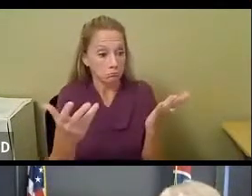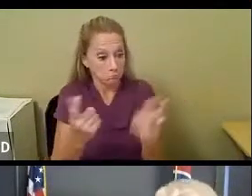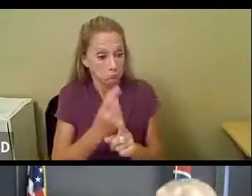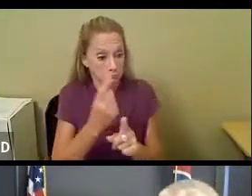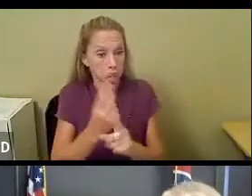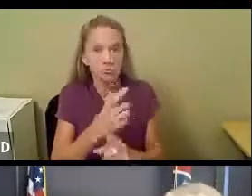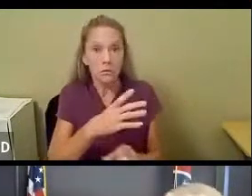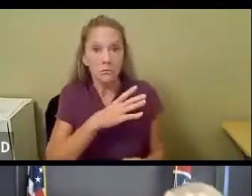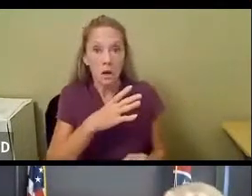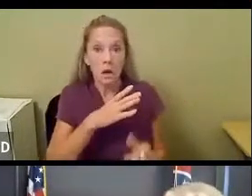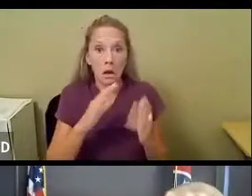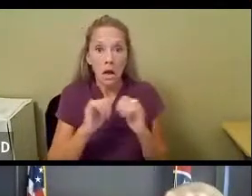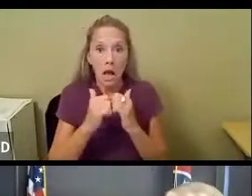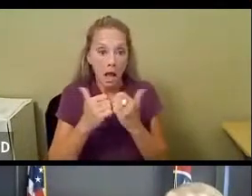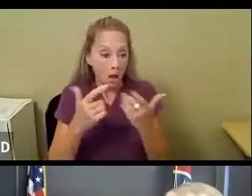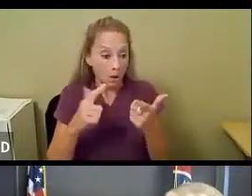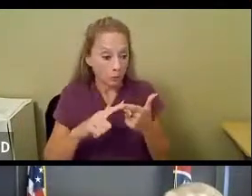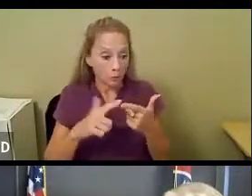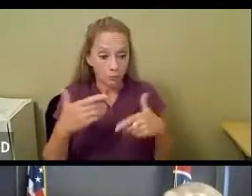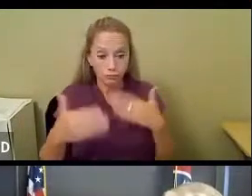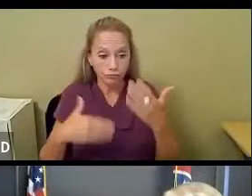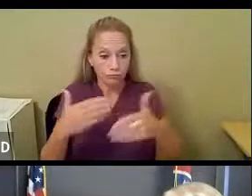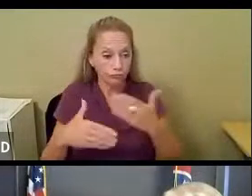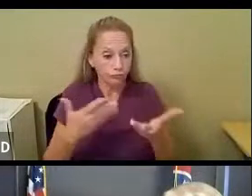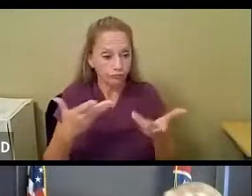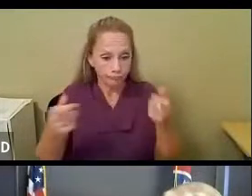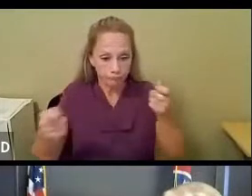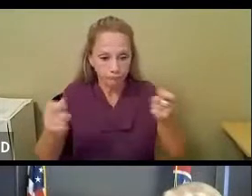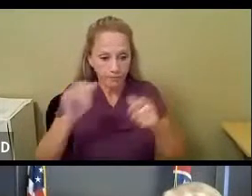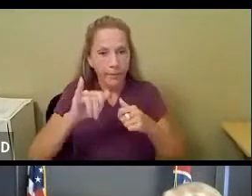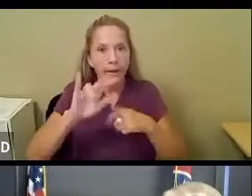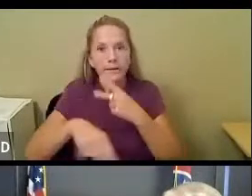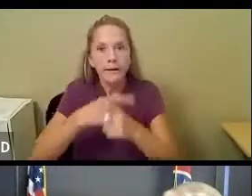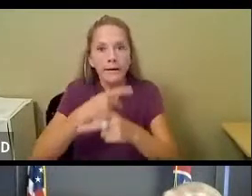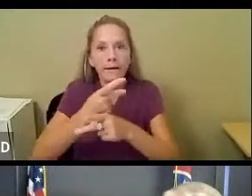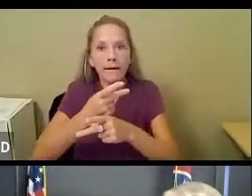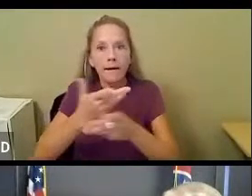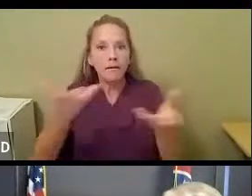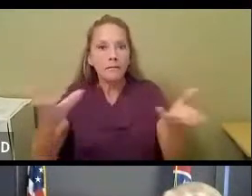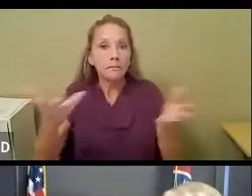appropriate way of handling